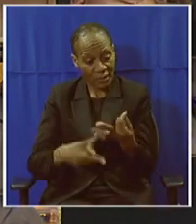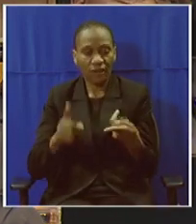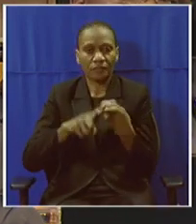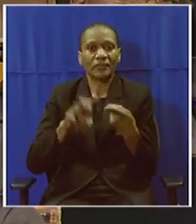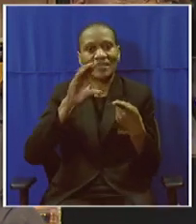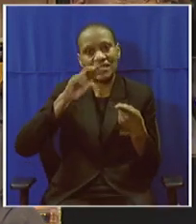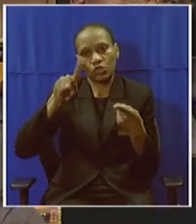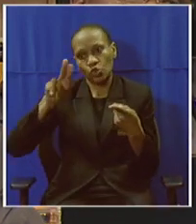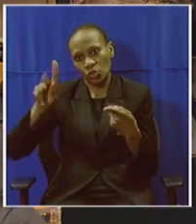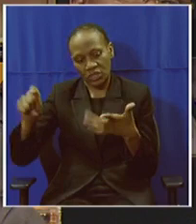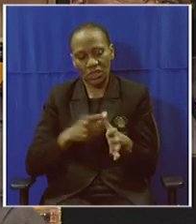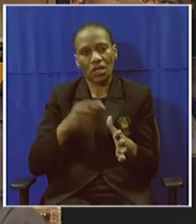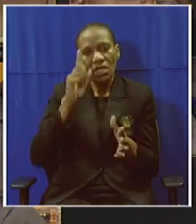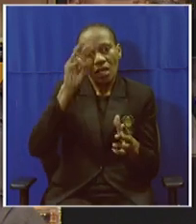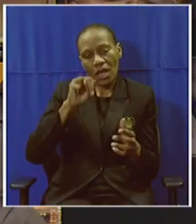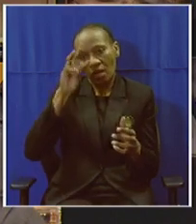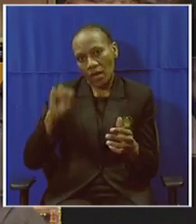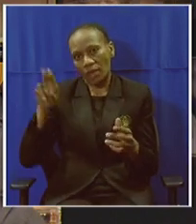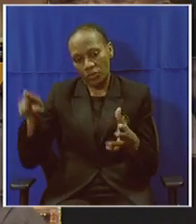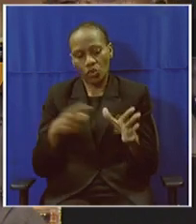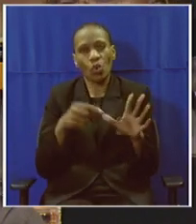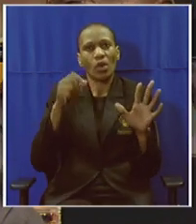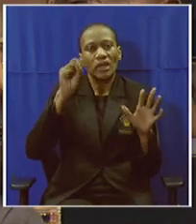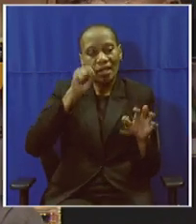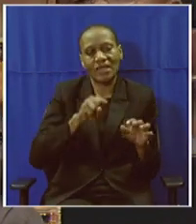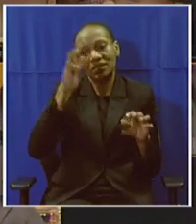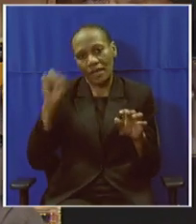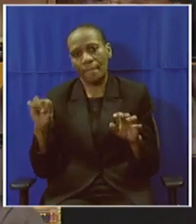CUT, Nelson Mandela University, and Sefako Makati.